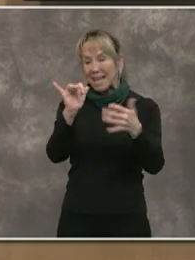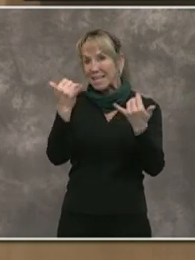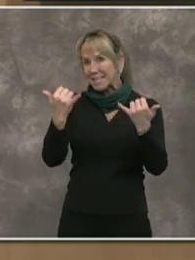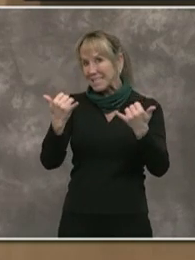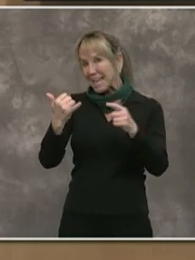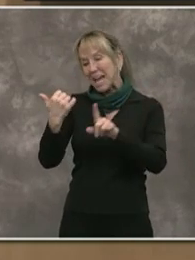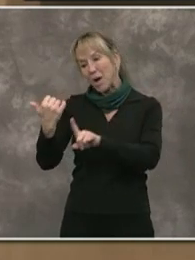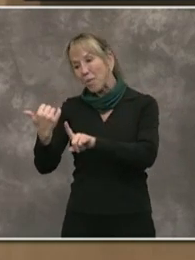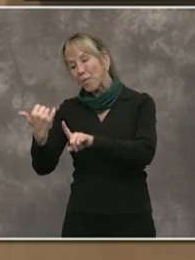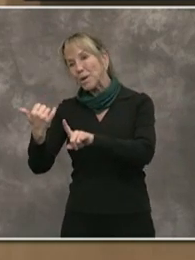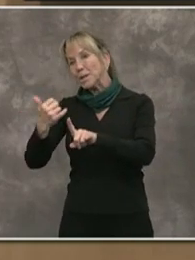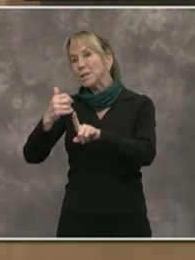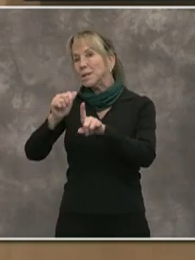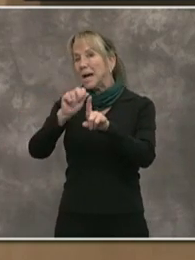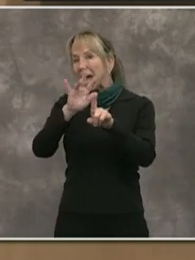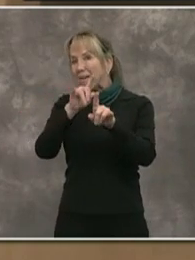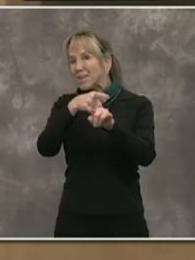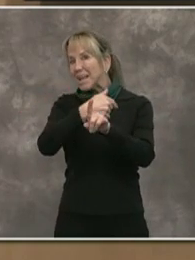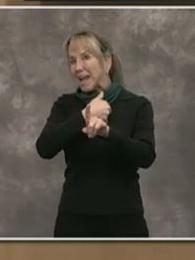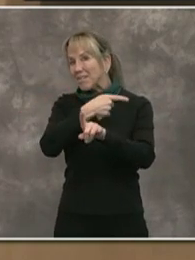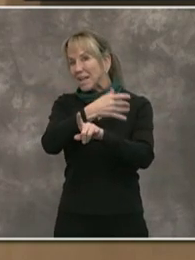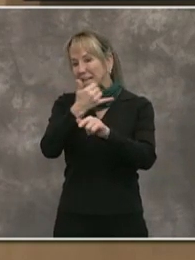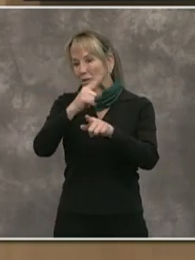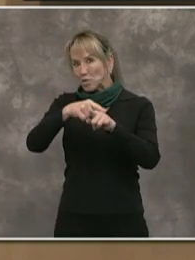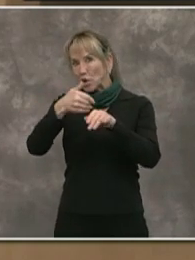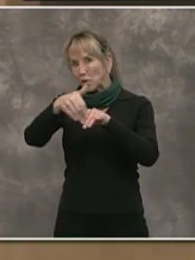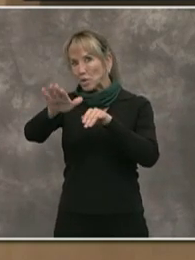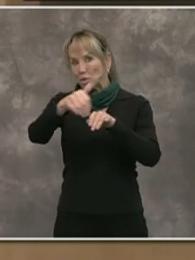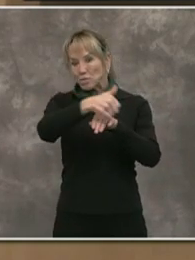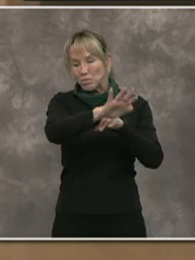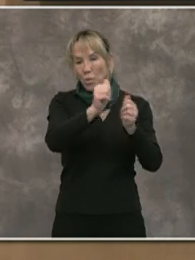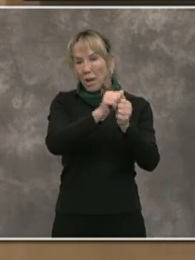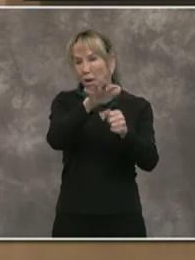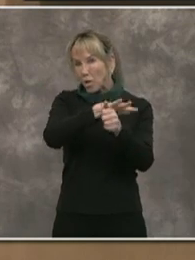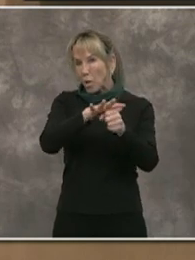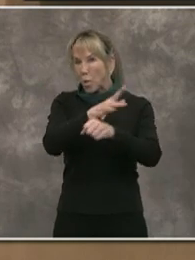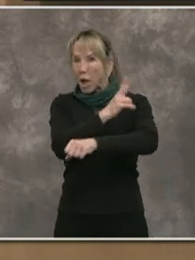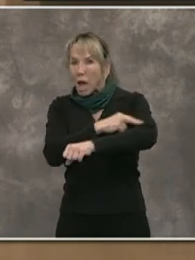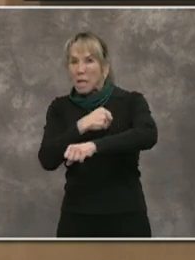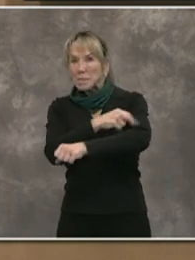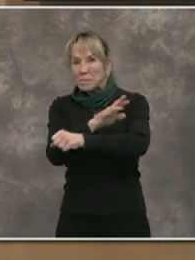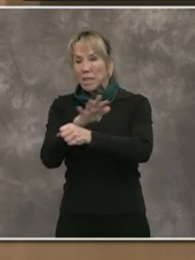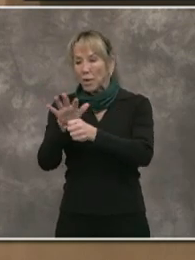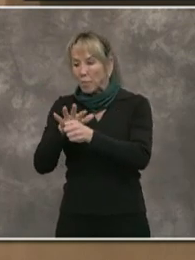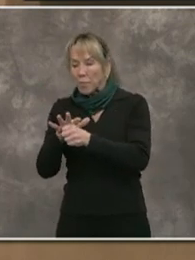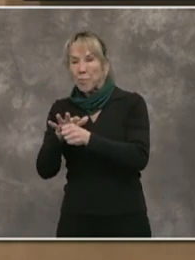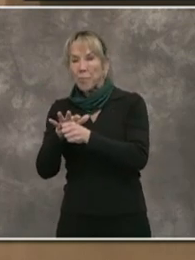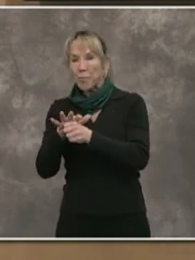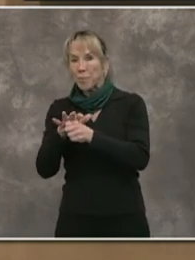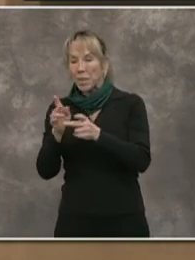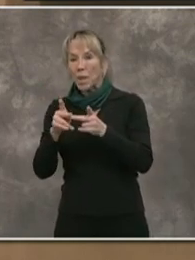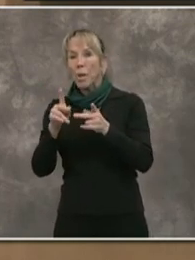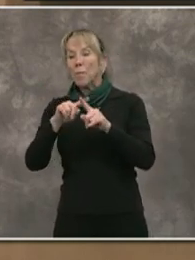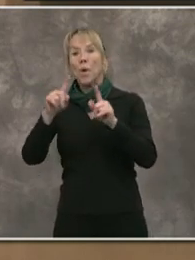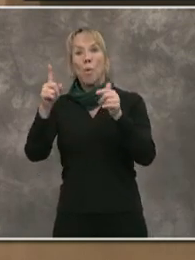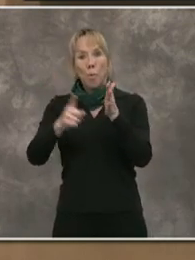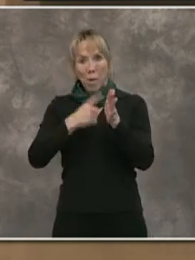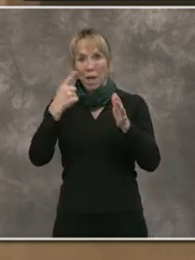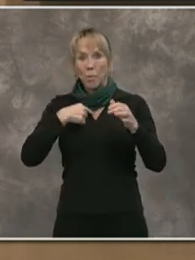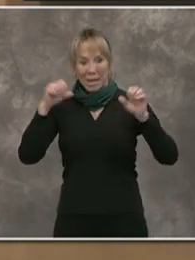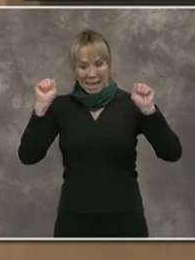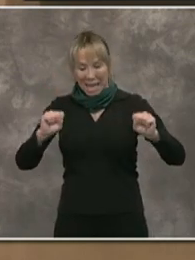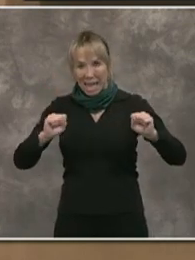fact, being deployed locally in clinics and local hospitals, I think that's when we will get there. So